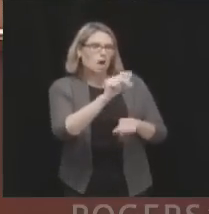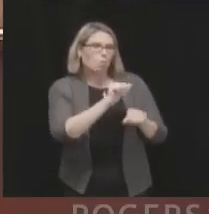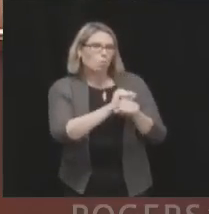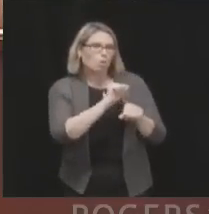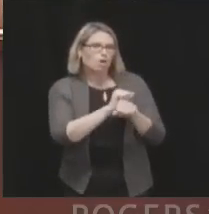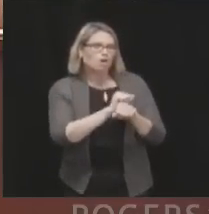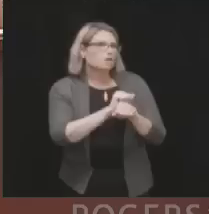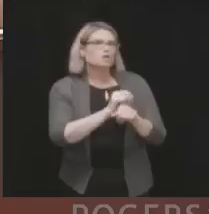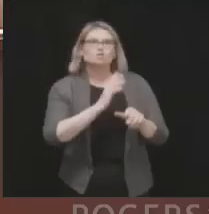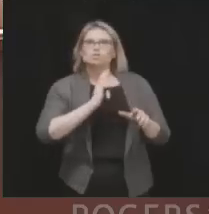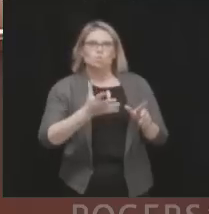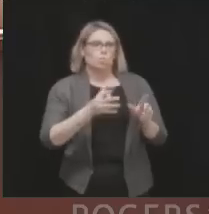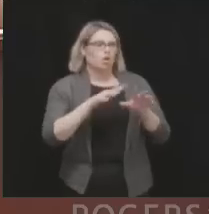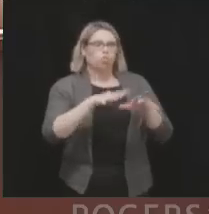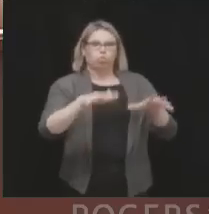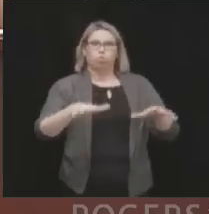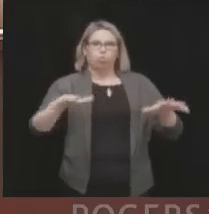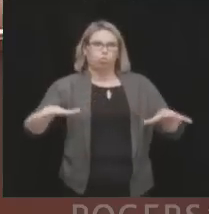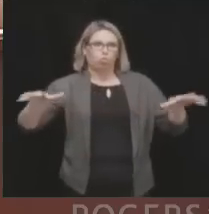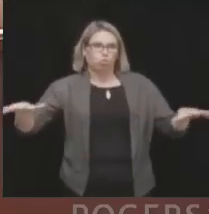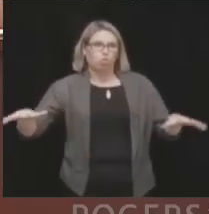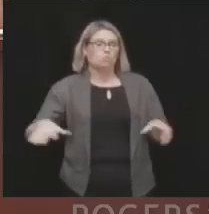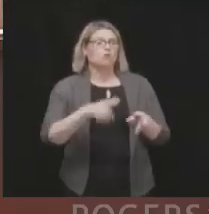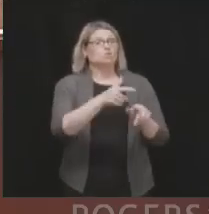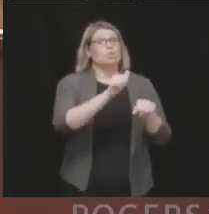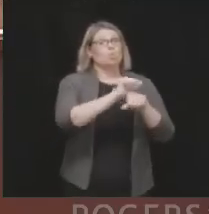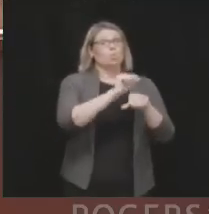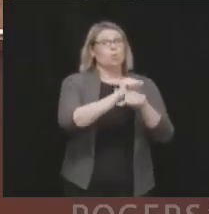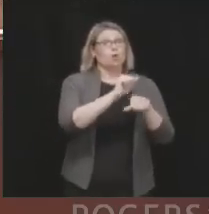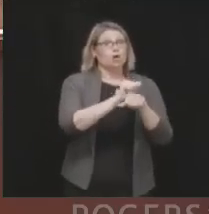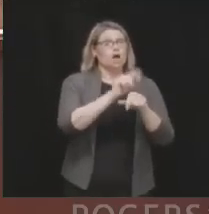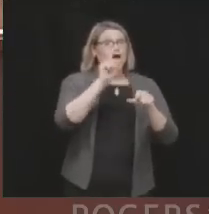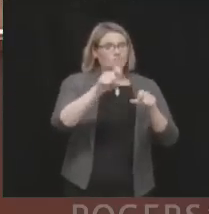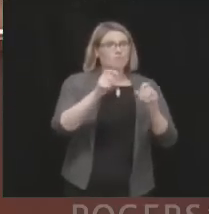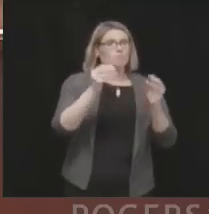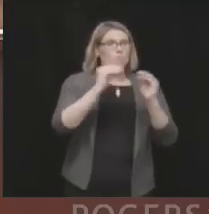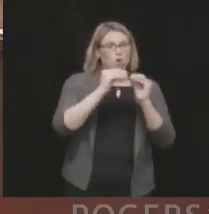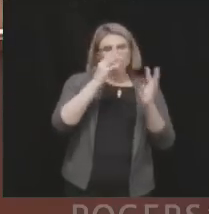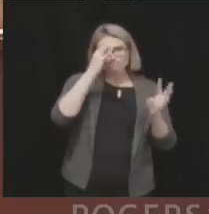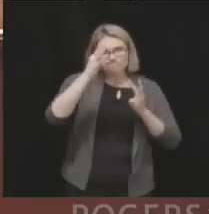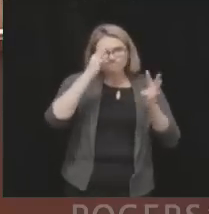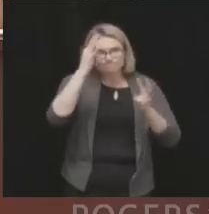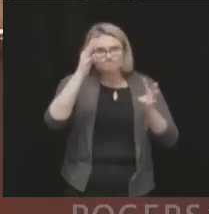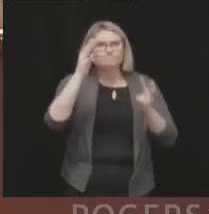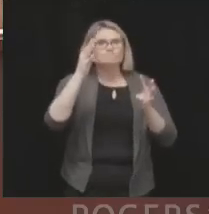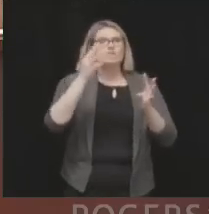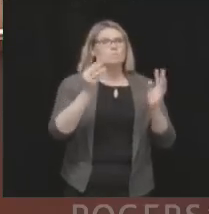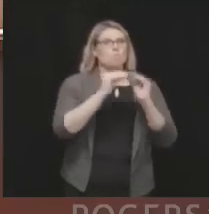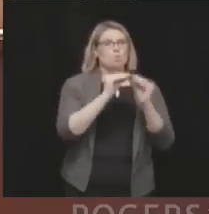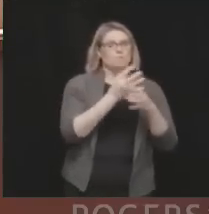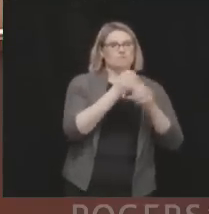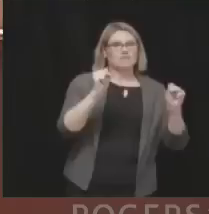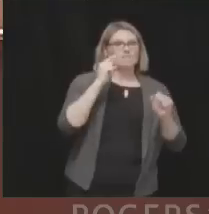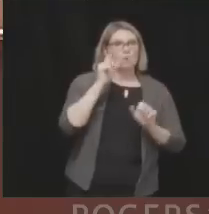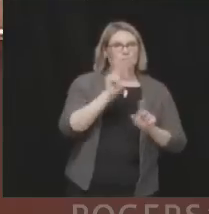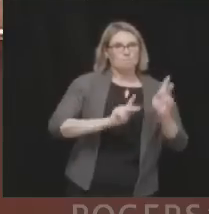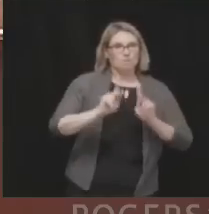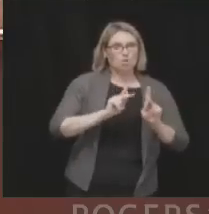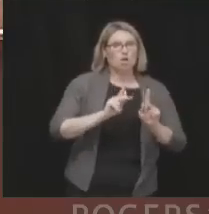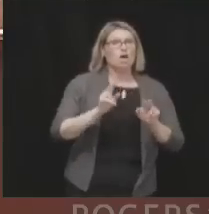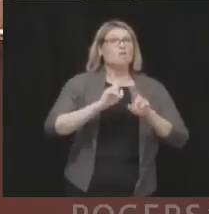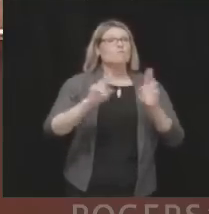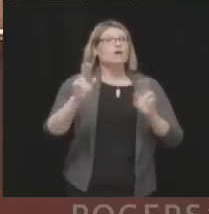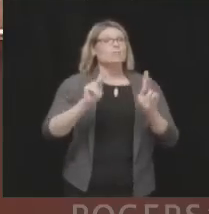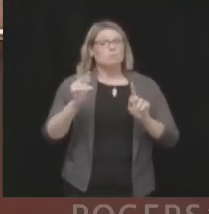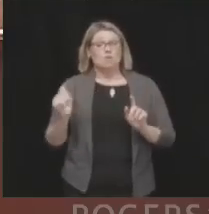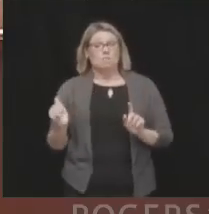what that looks like, but again, we would like to engage in conversations about this guidance. Our collective actions will have no effect if they are